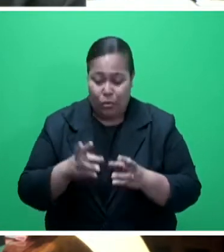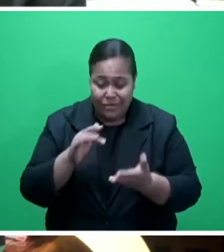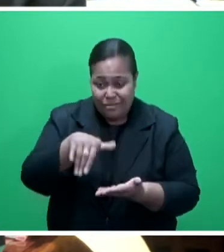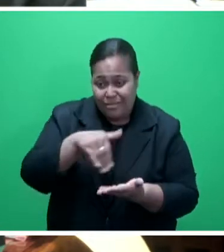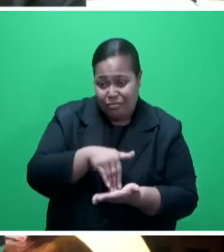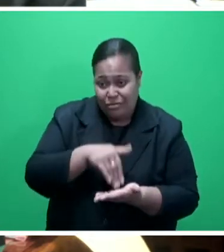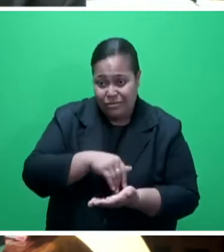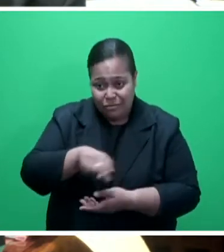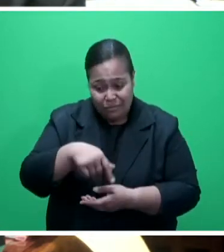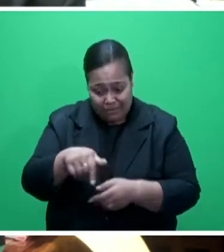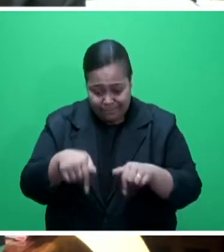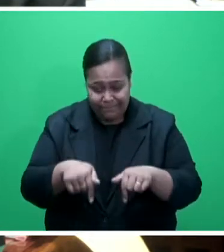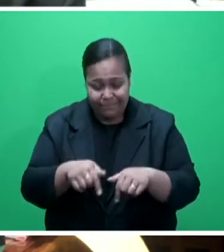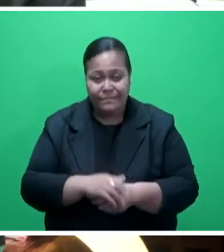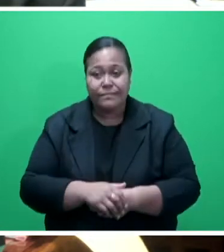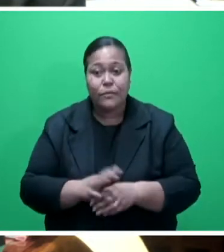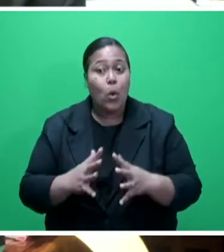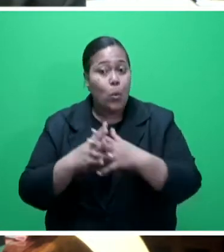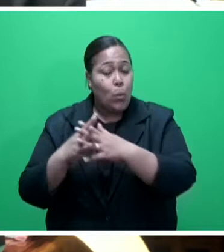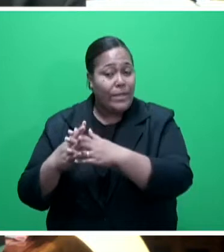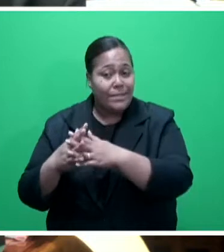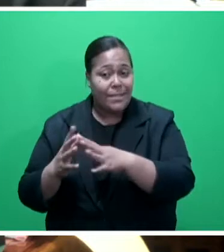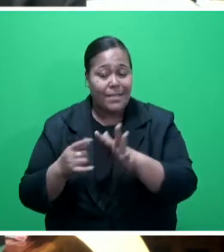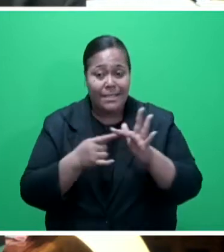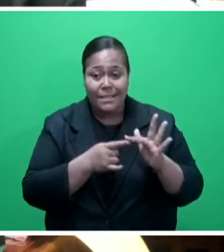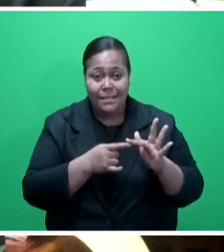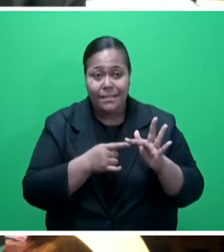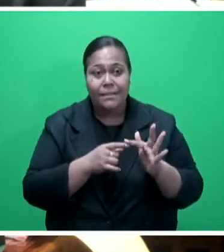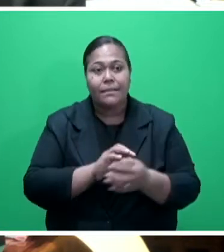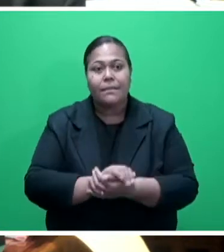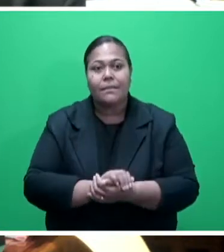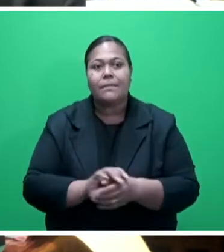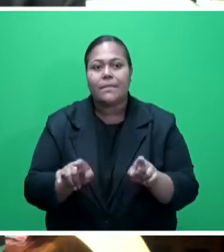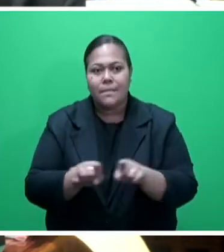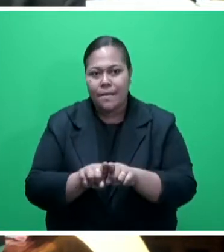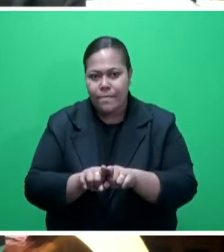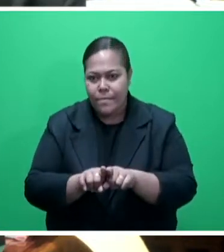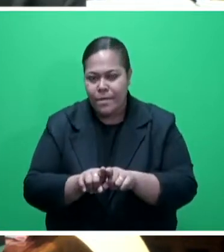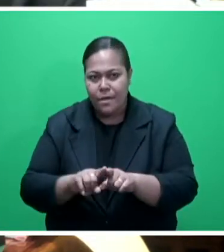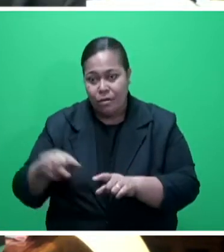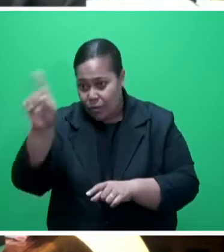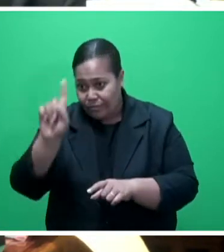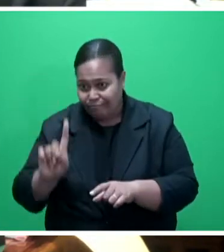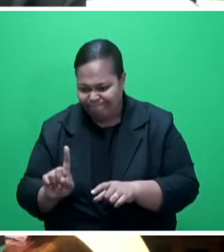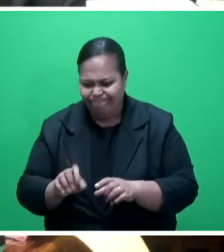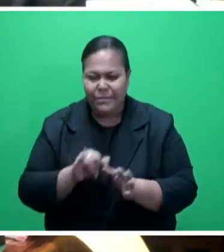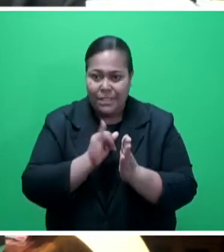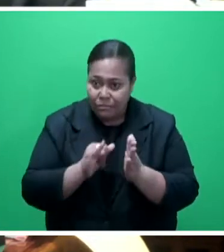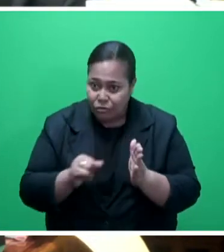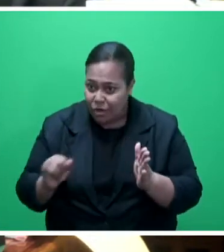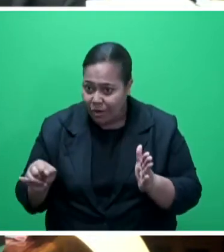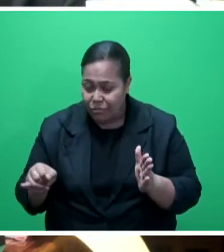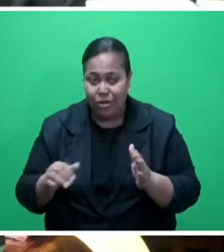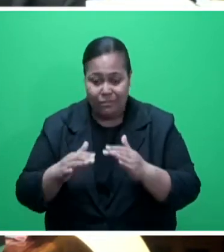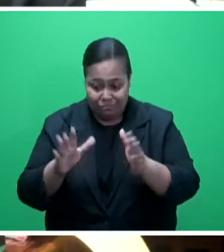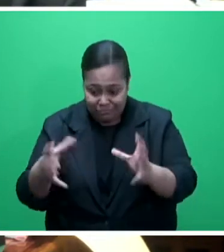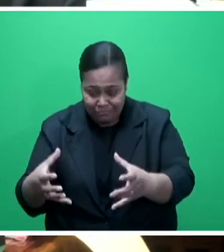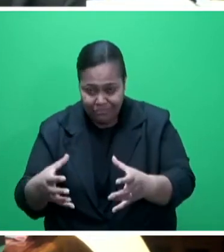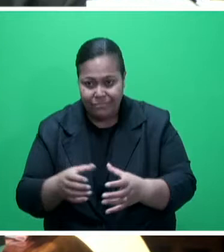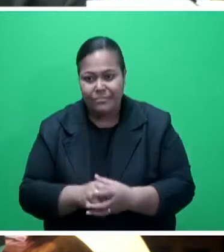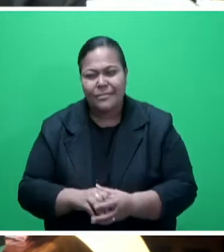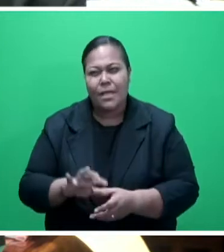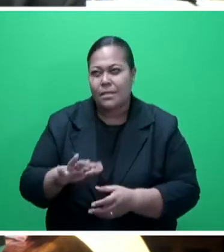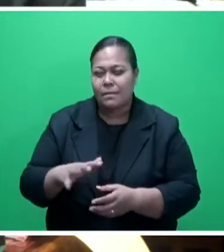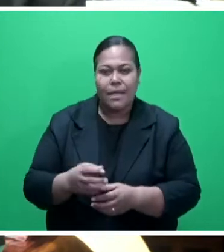Division, Western and Eastern Divisions, and likewise for the energy sector. Damages for the infrastructure sector has been estimated